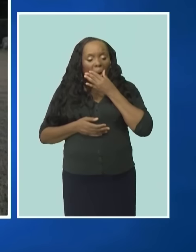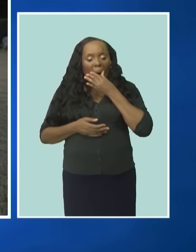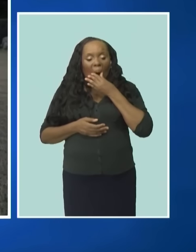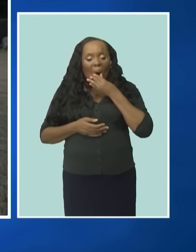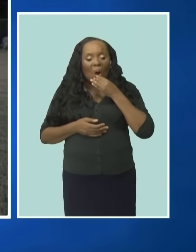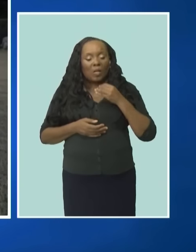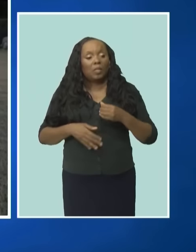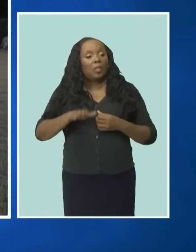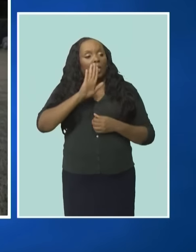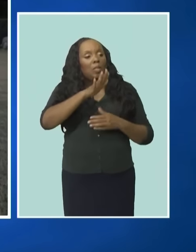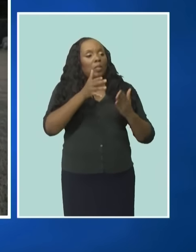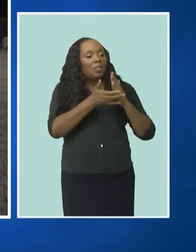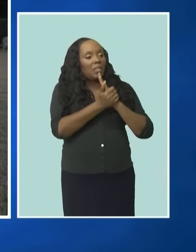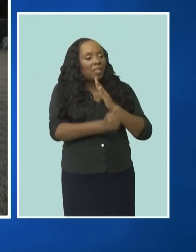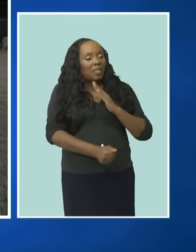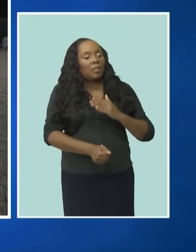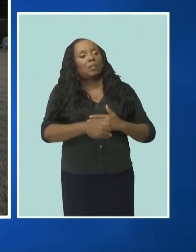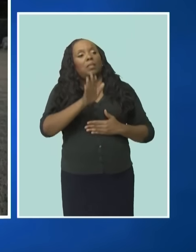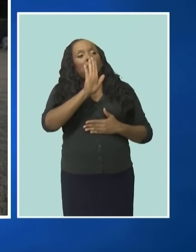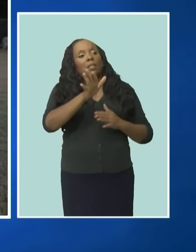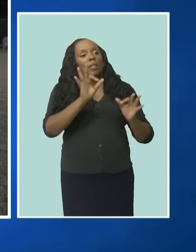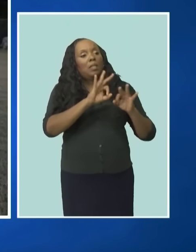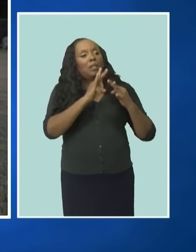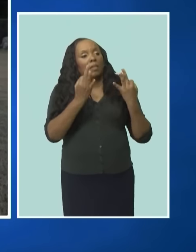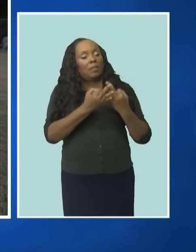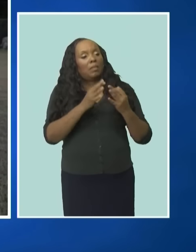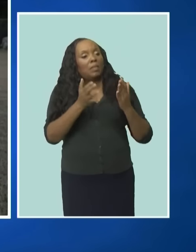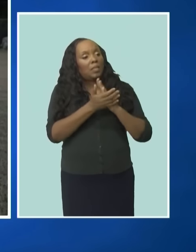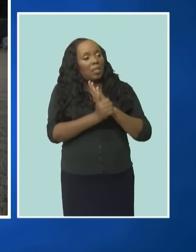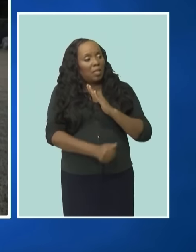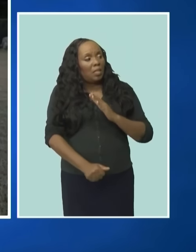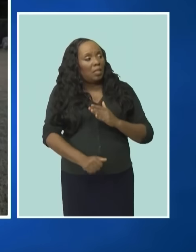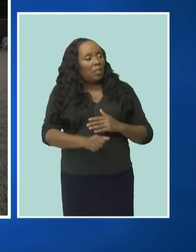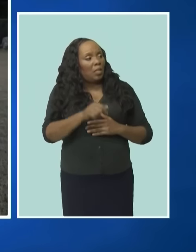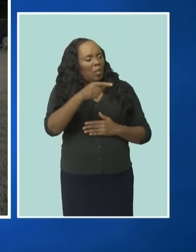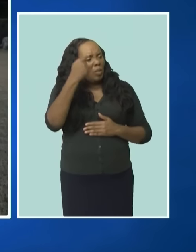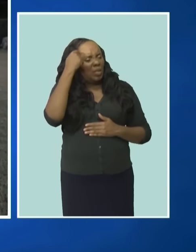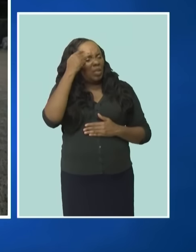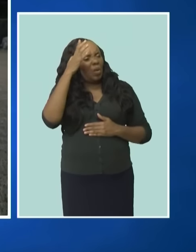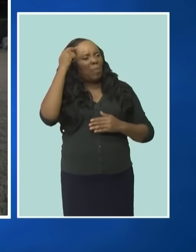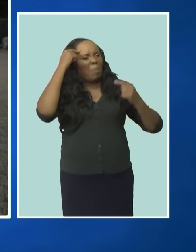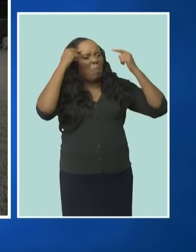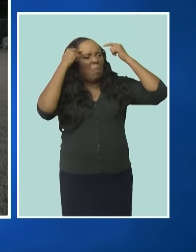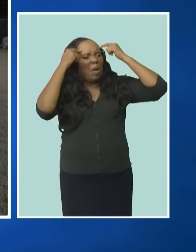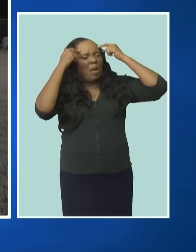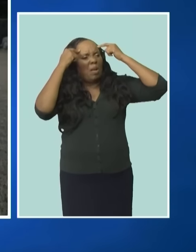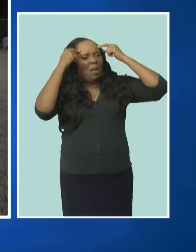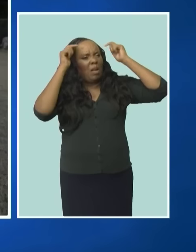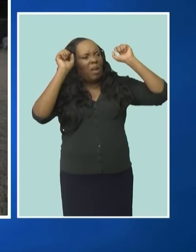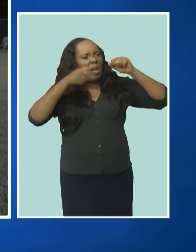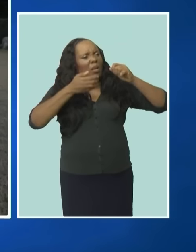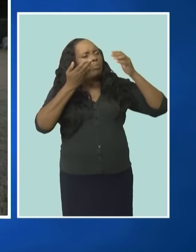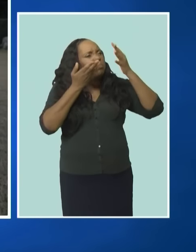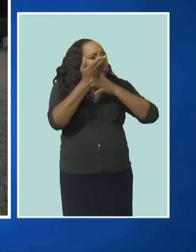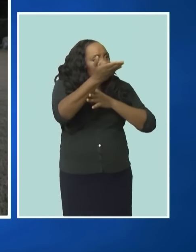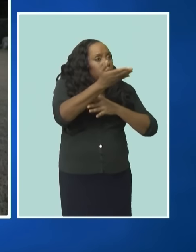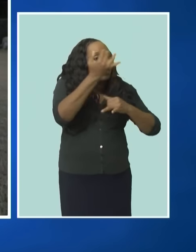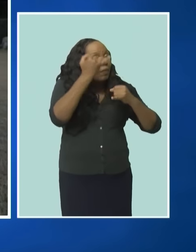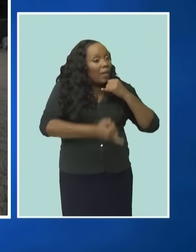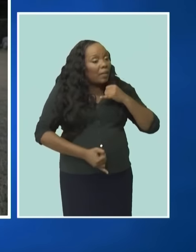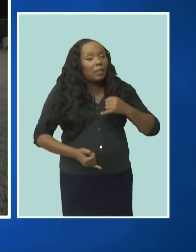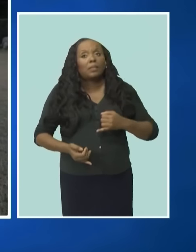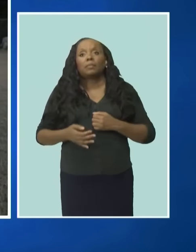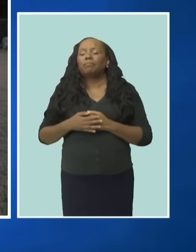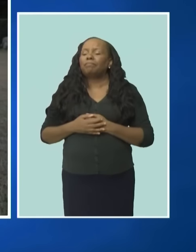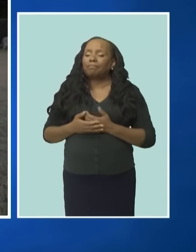your family skill, do you think that you guys have the mindset to go all the way to the finals? If we go on